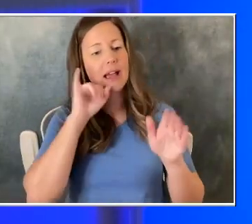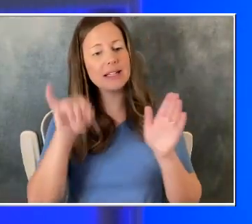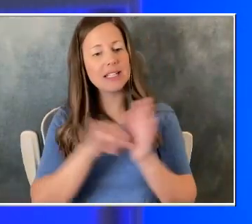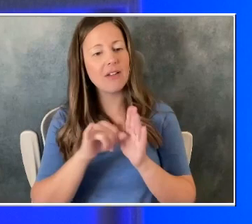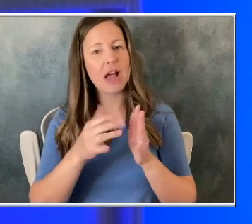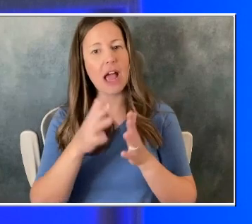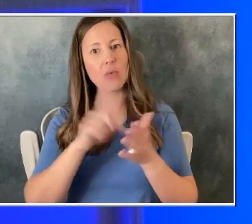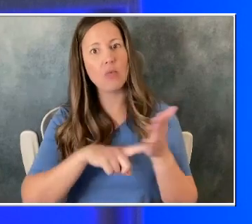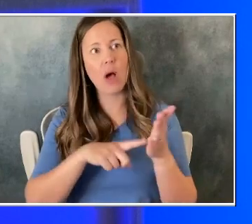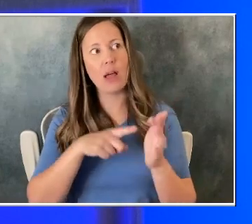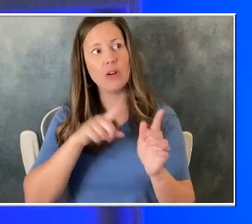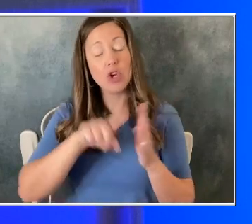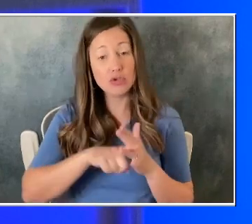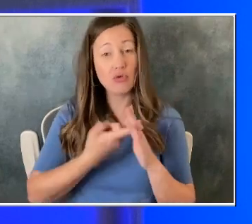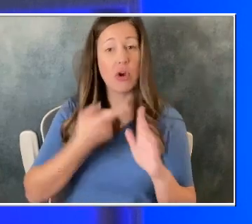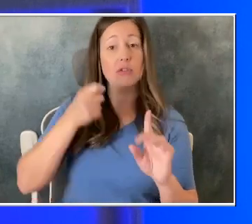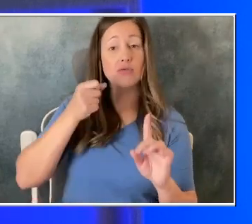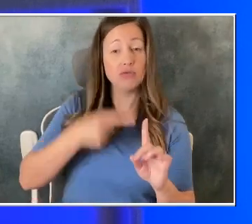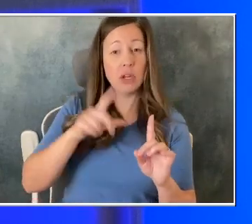and what's